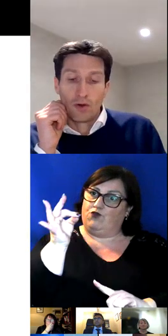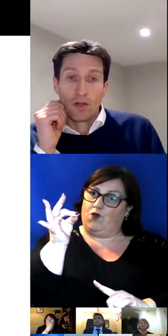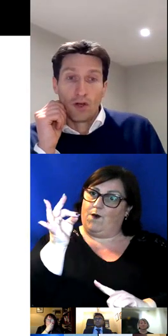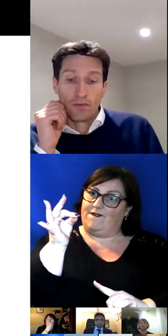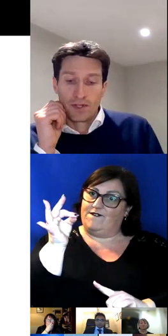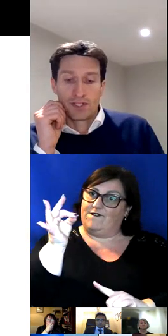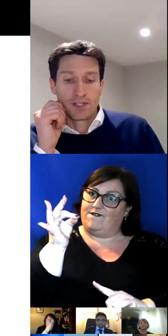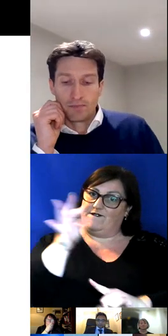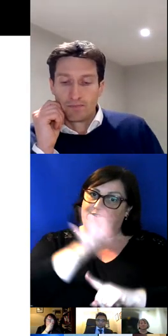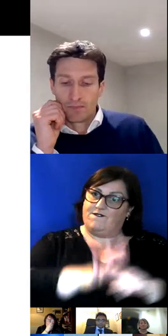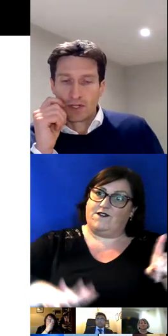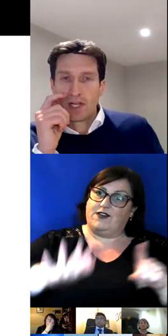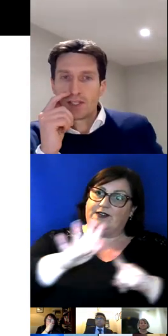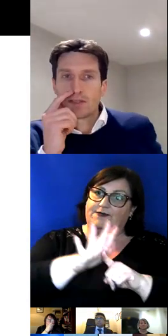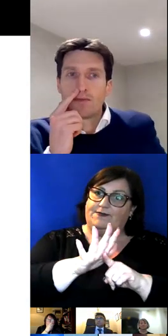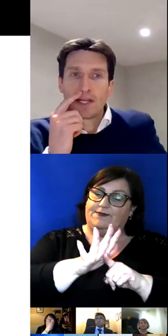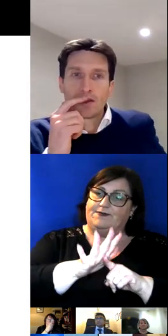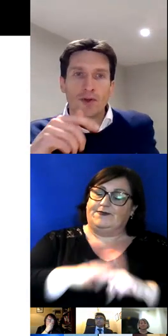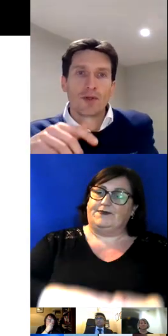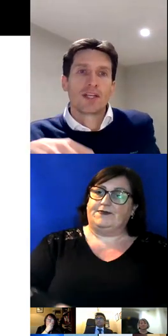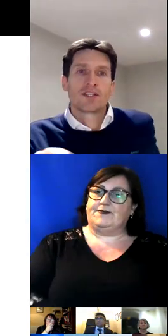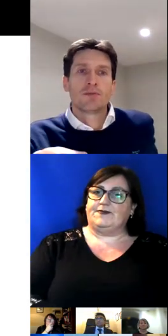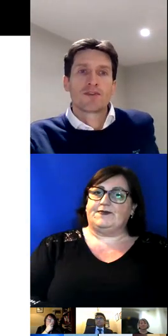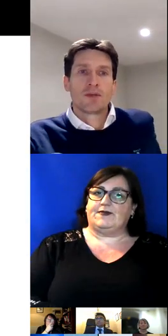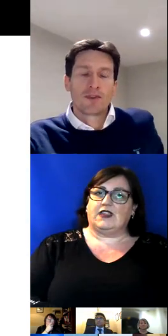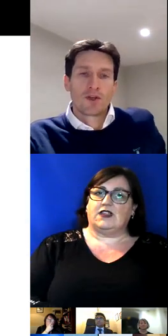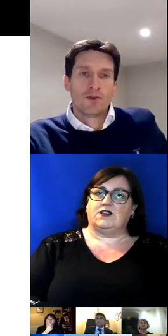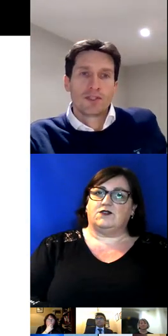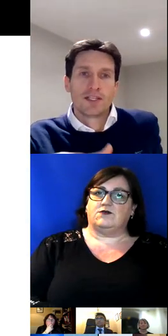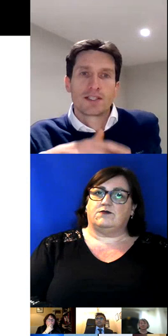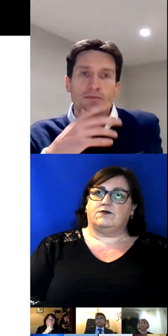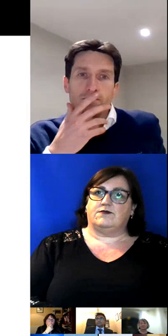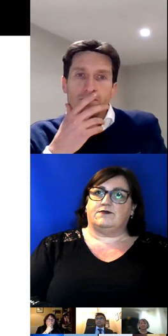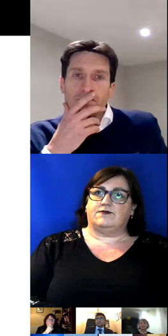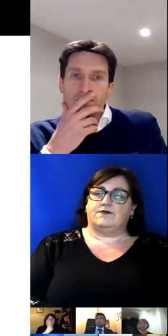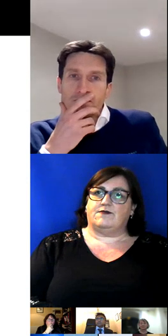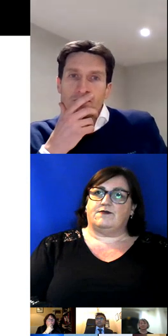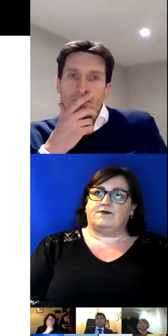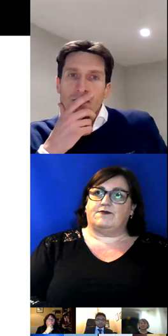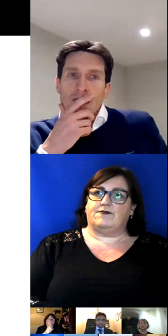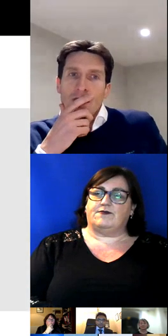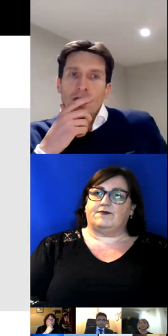across the whole of the system. So let's flick through in terms of some of the content.